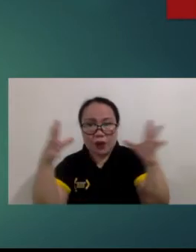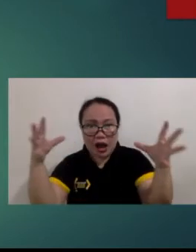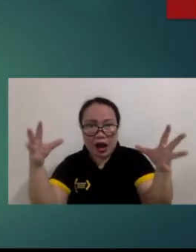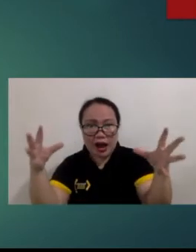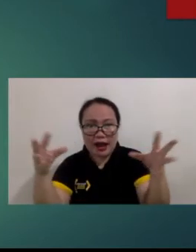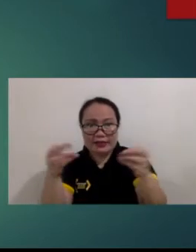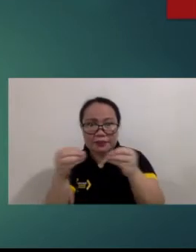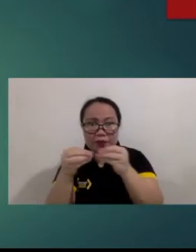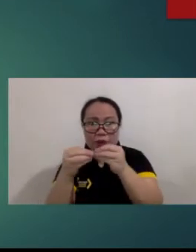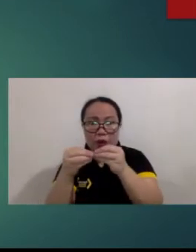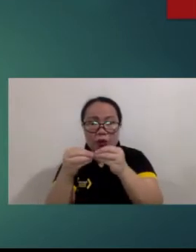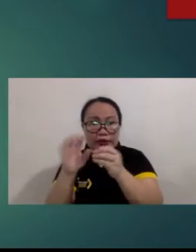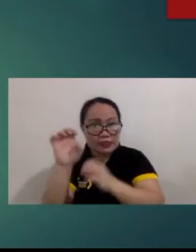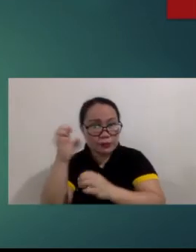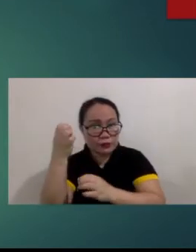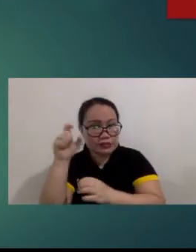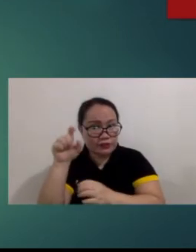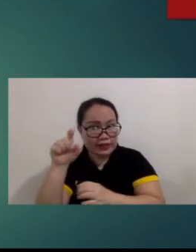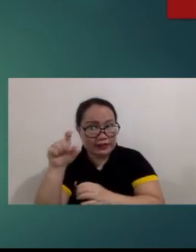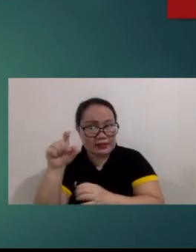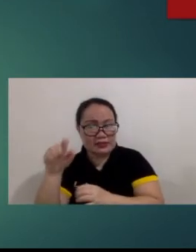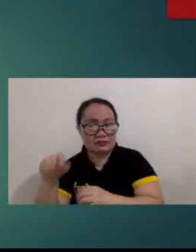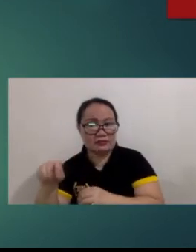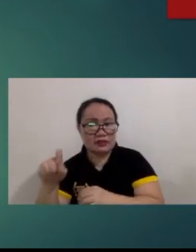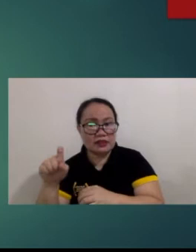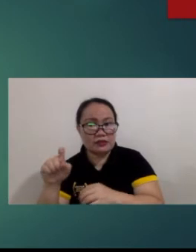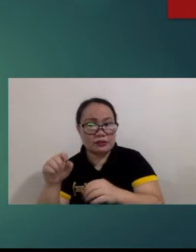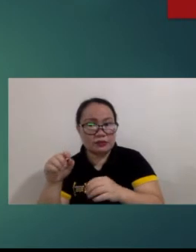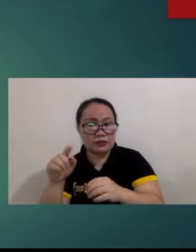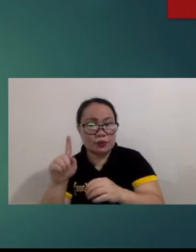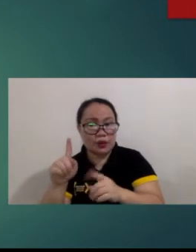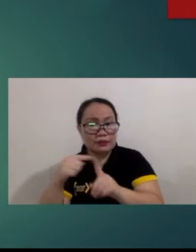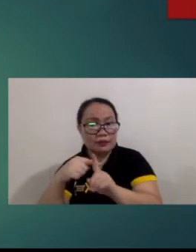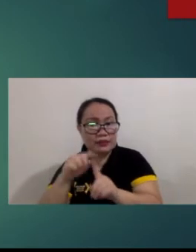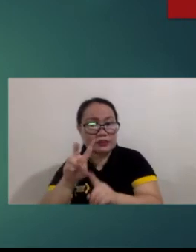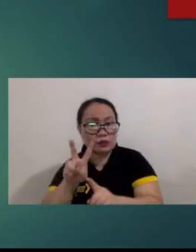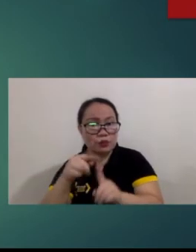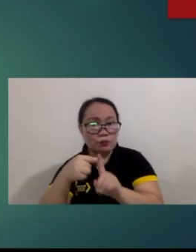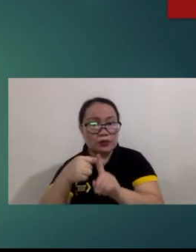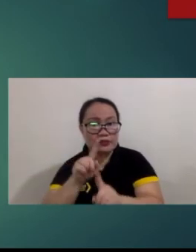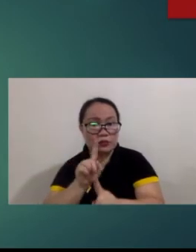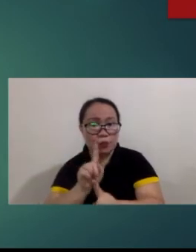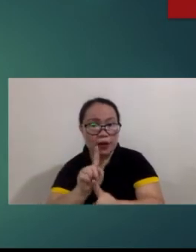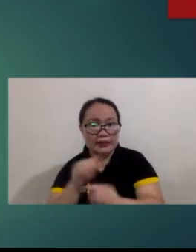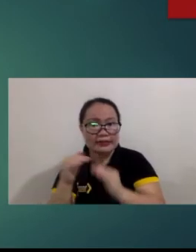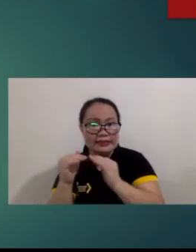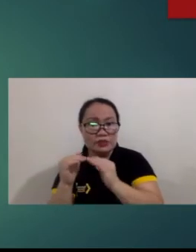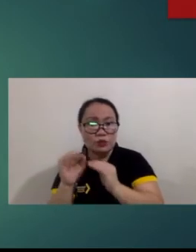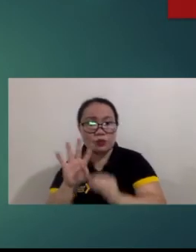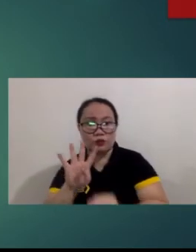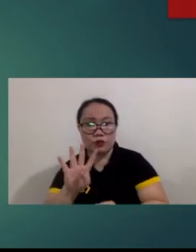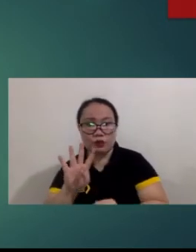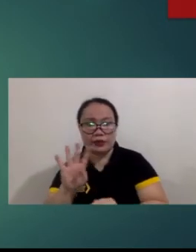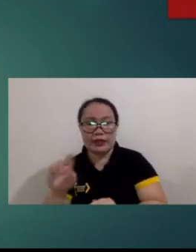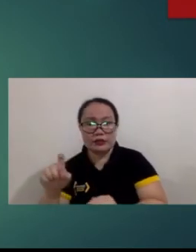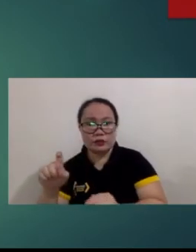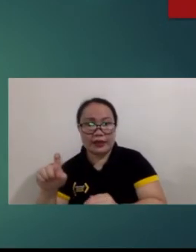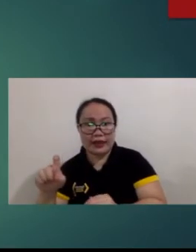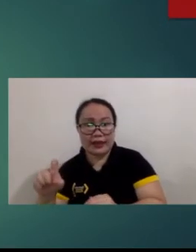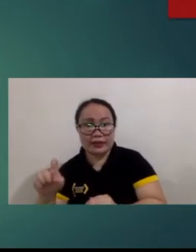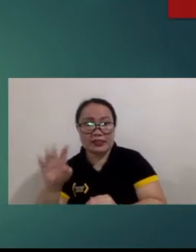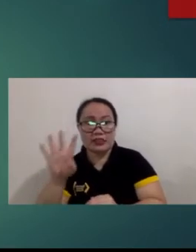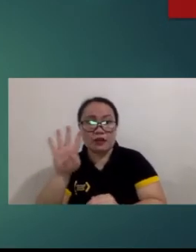So add up all the exponents of x. So 1 plus 2 plus 1 is equal to 4.